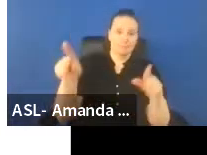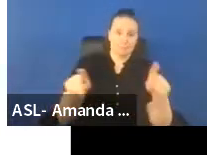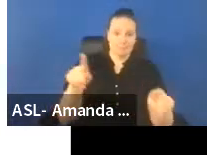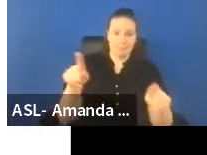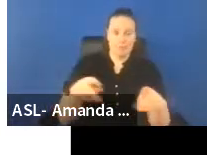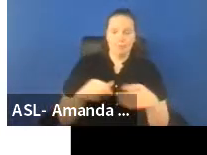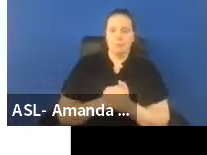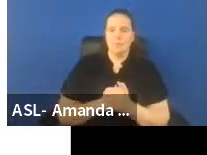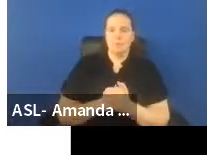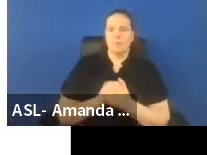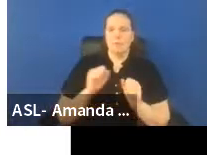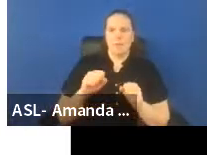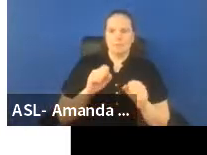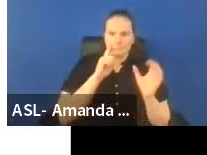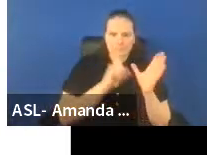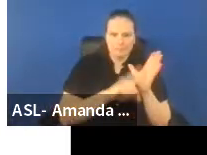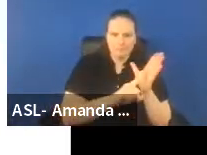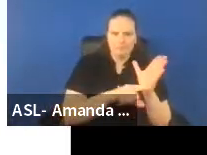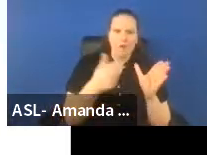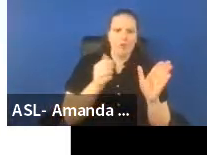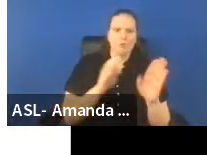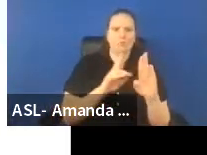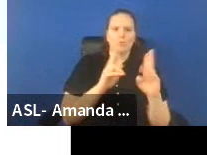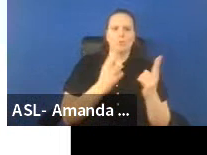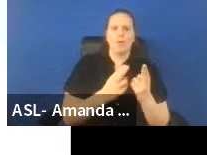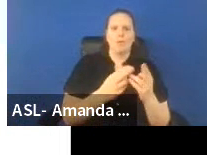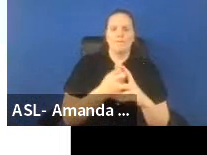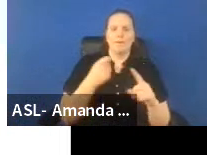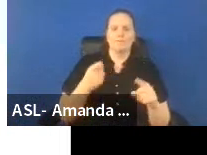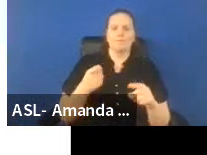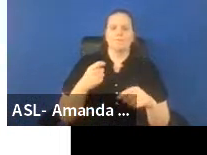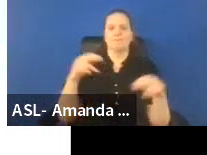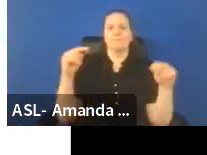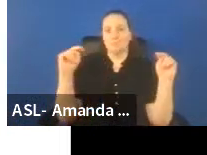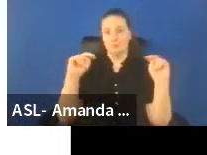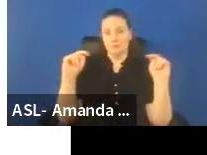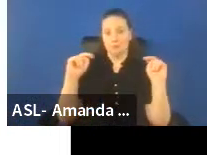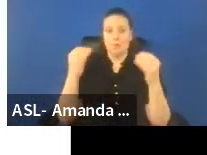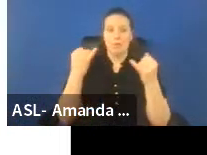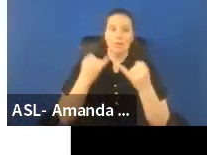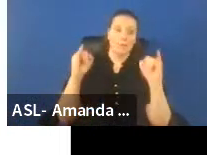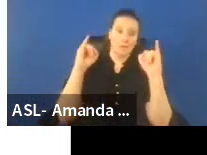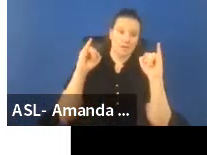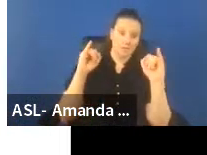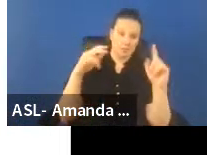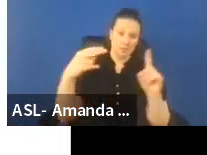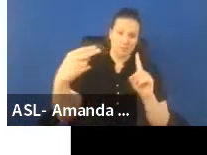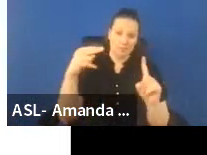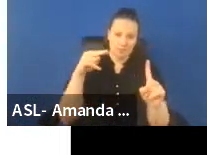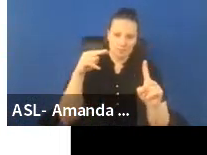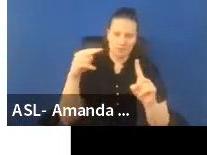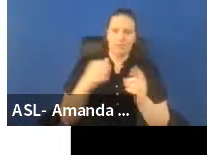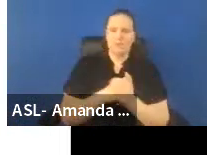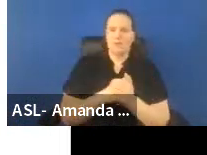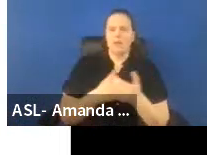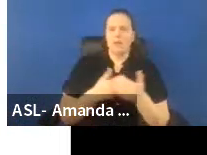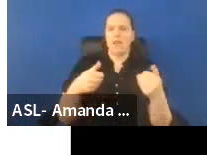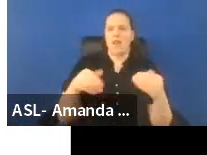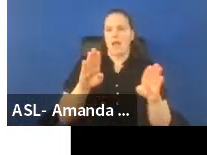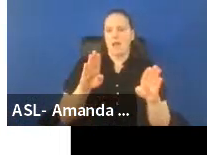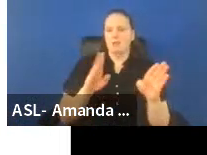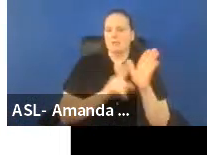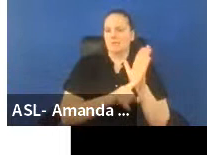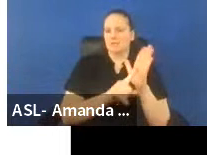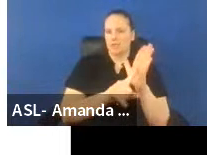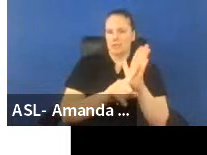can really investigate the other bureaus from an impartial, independent perspective that allows our